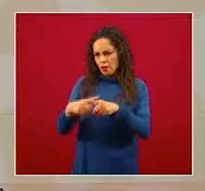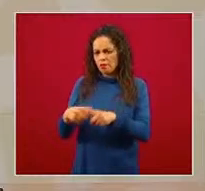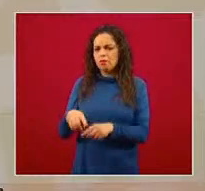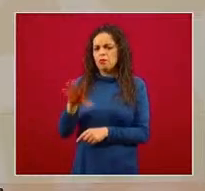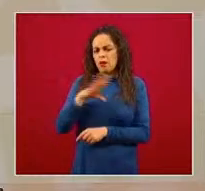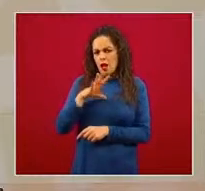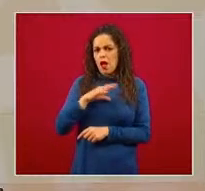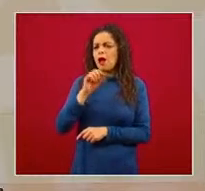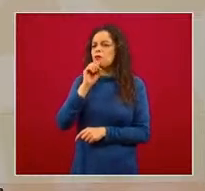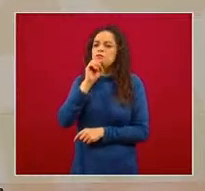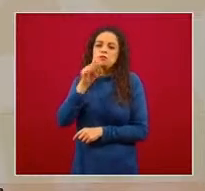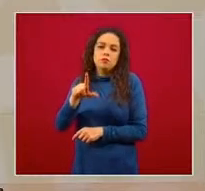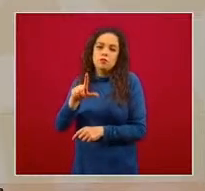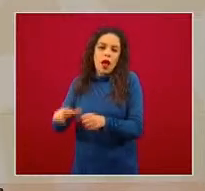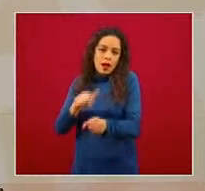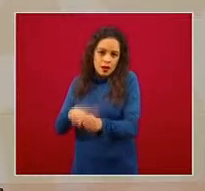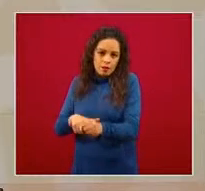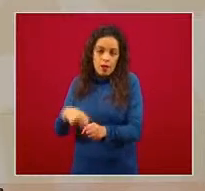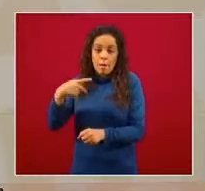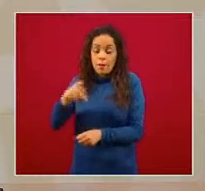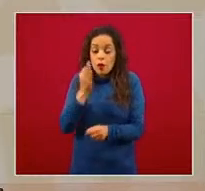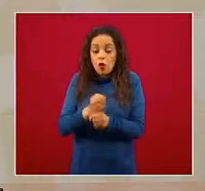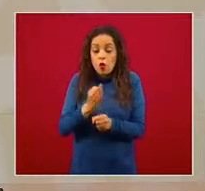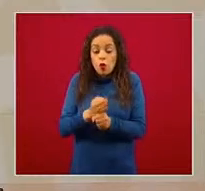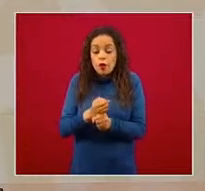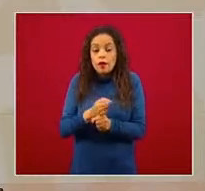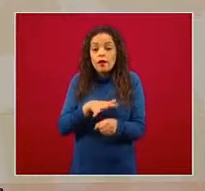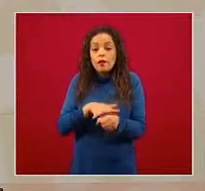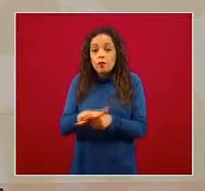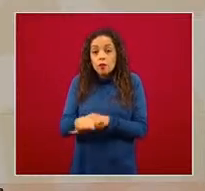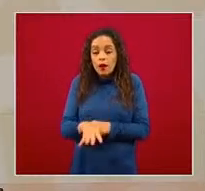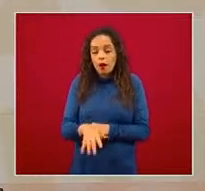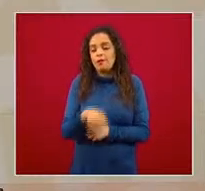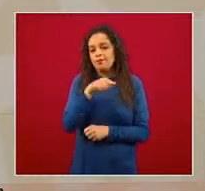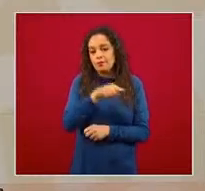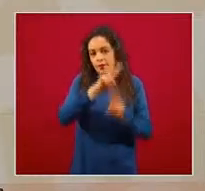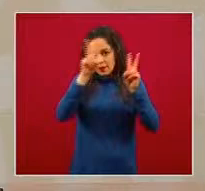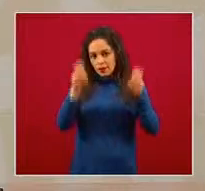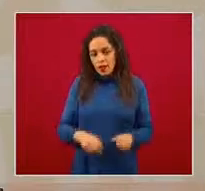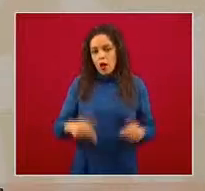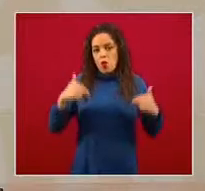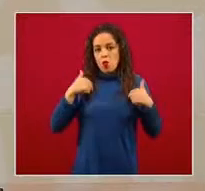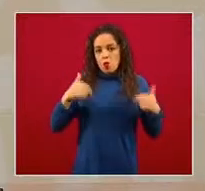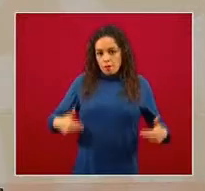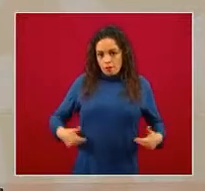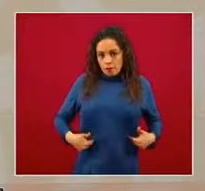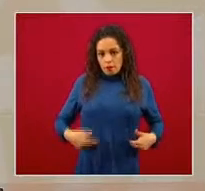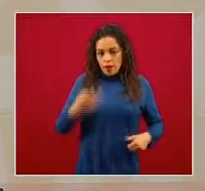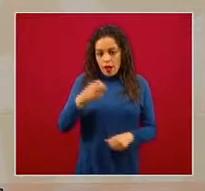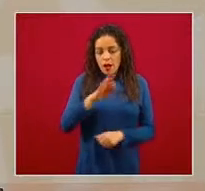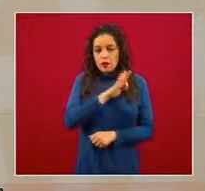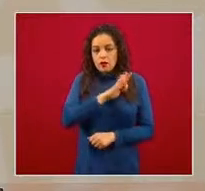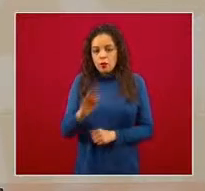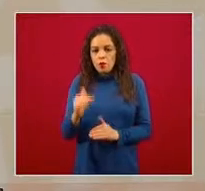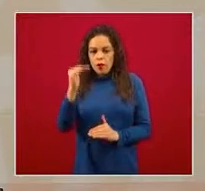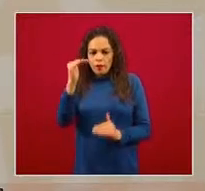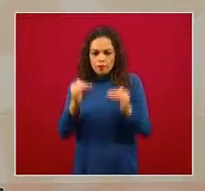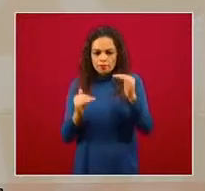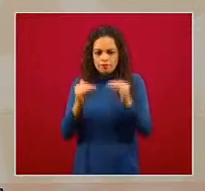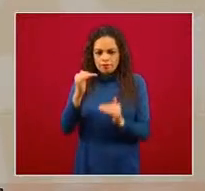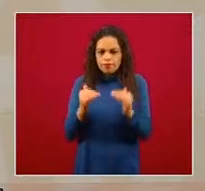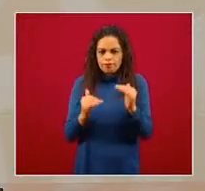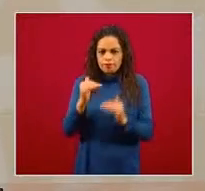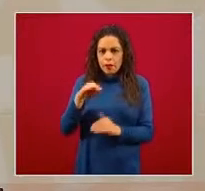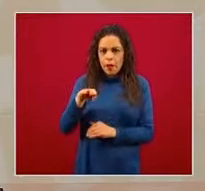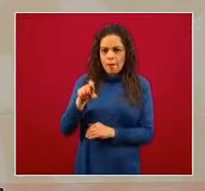antibodies, but we're talking about human beings. And so we can measure the concentration of the serum in